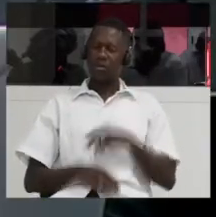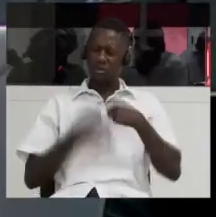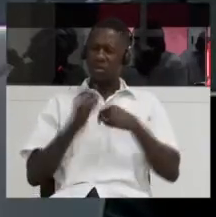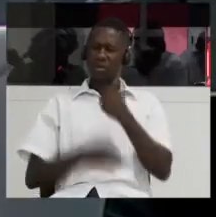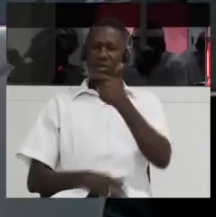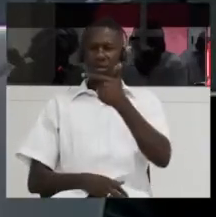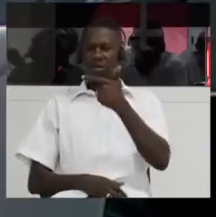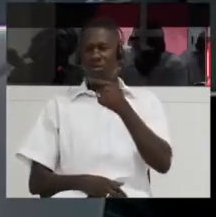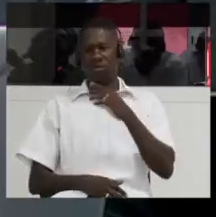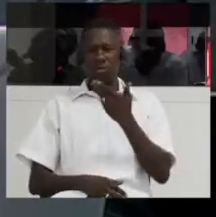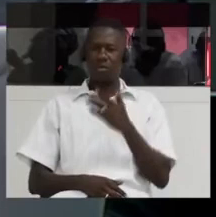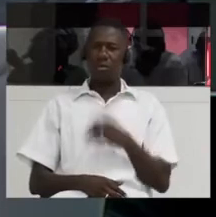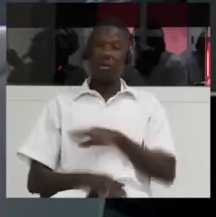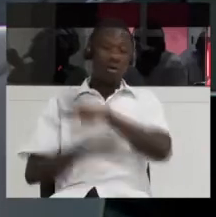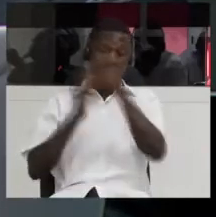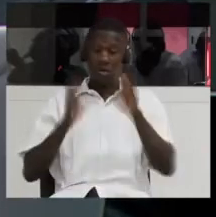And that would be